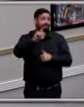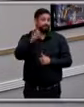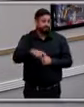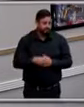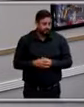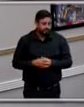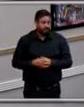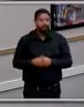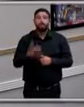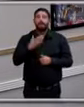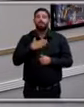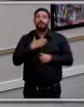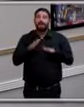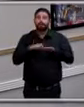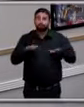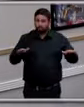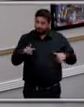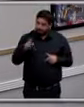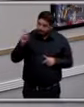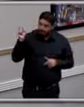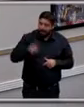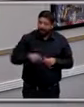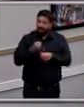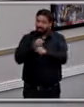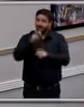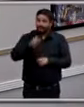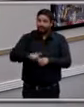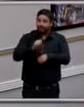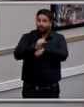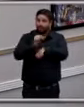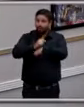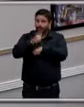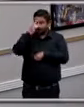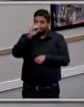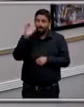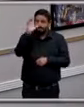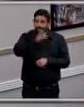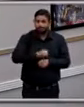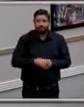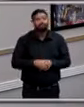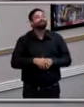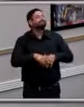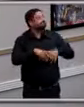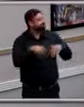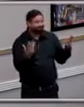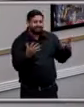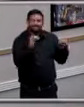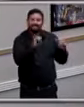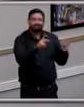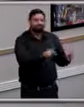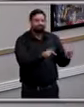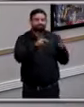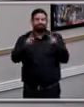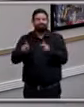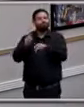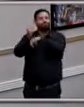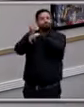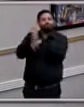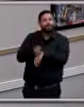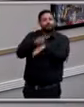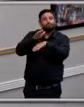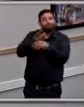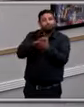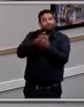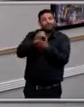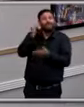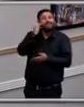will my child have to make up the work missed? Just as regular school or traditional school, if your